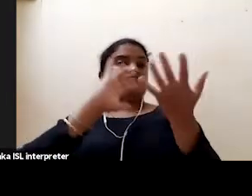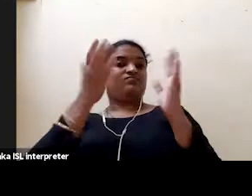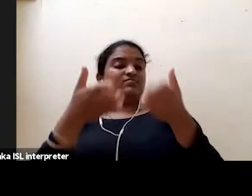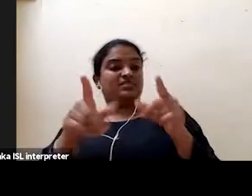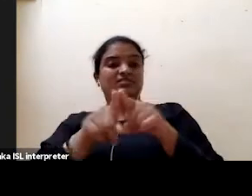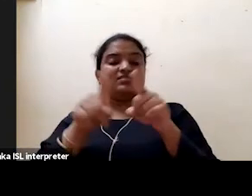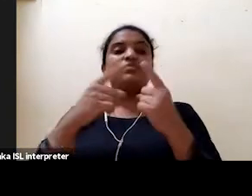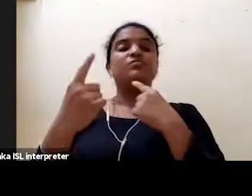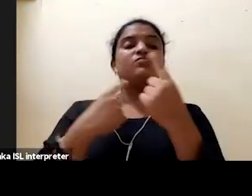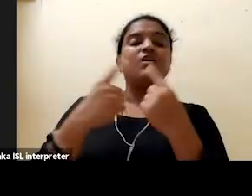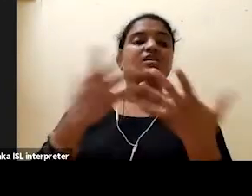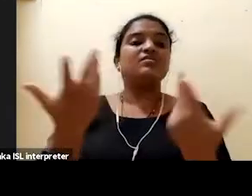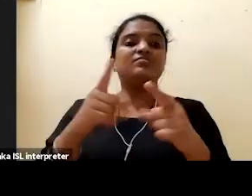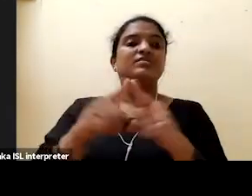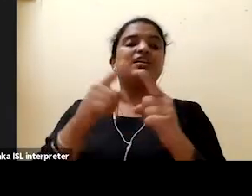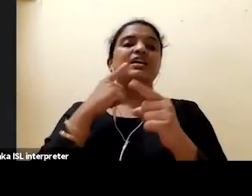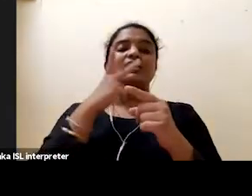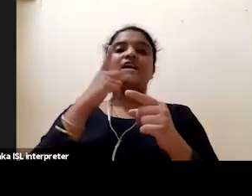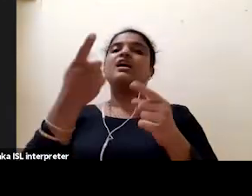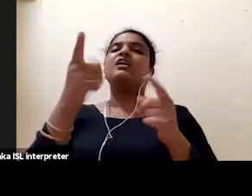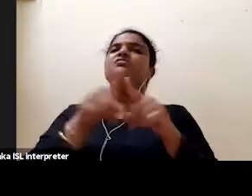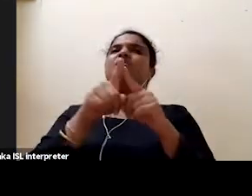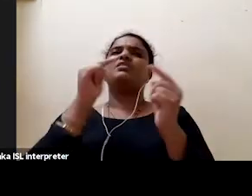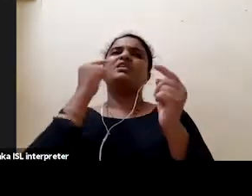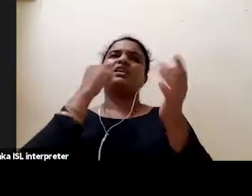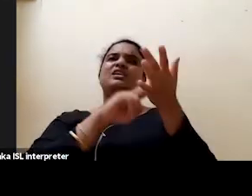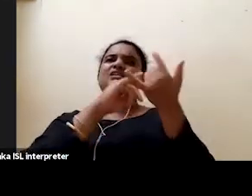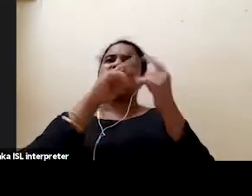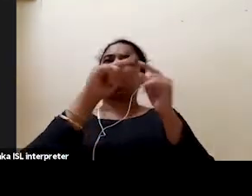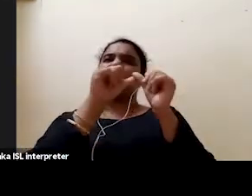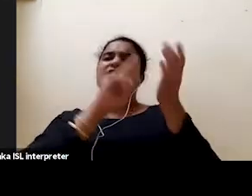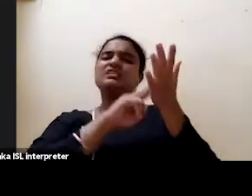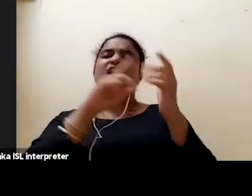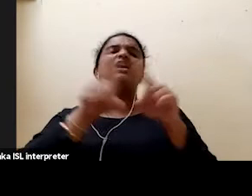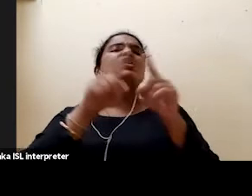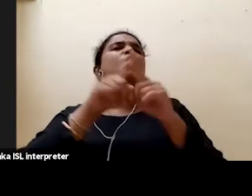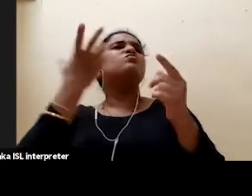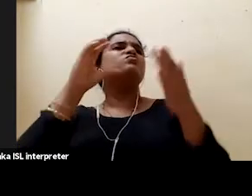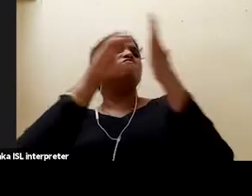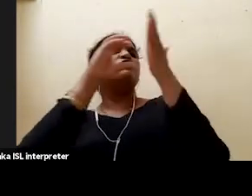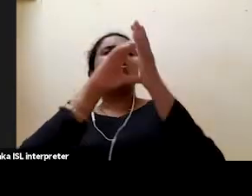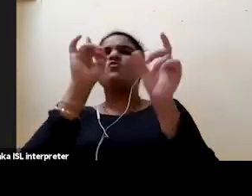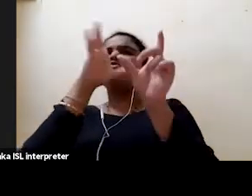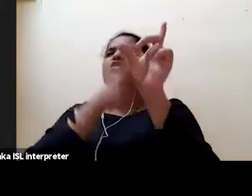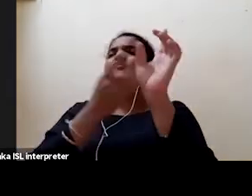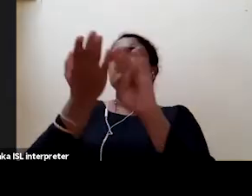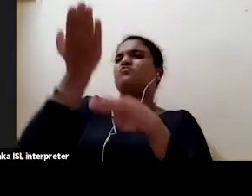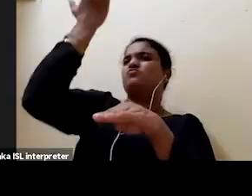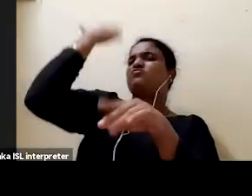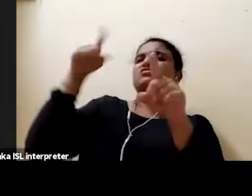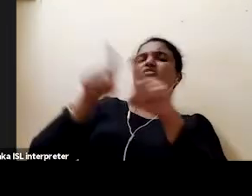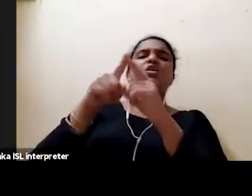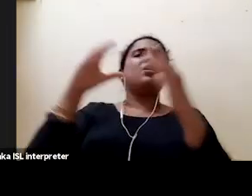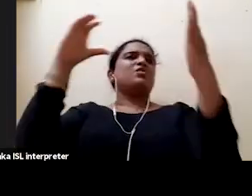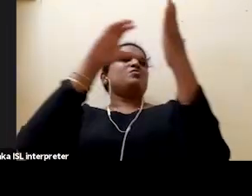is Instagram, where, earlier it used to be a blog that like 15 years ago, people would first start off a